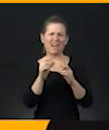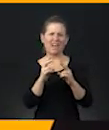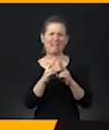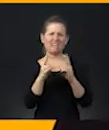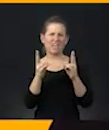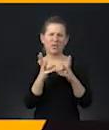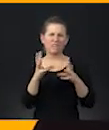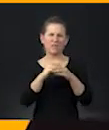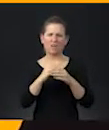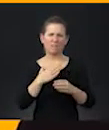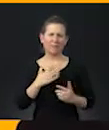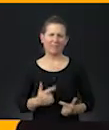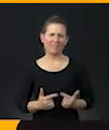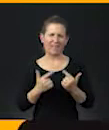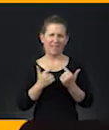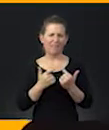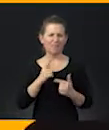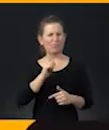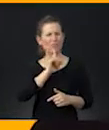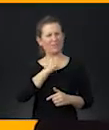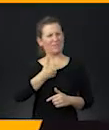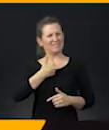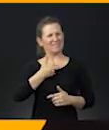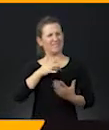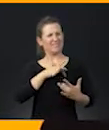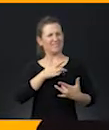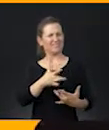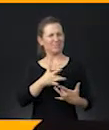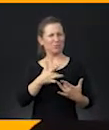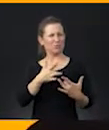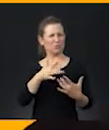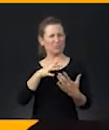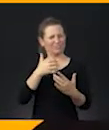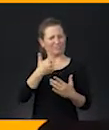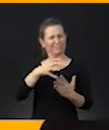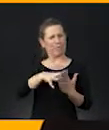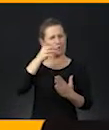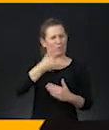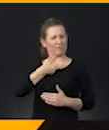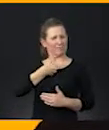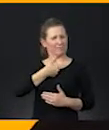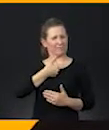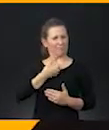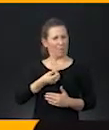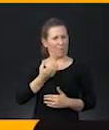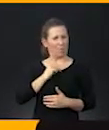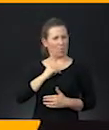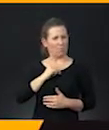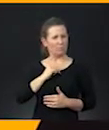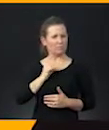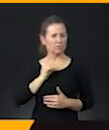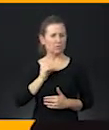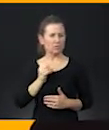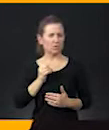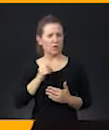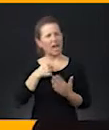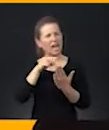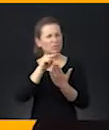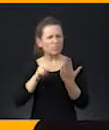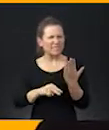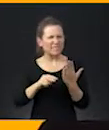role in my life. I've always been kind of an autodidact myself, so I always, you know, read all sorts of